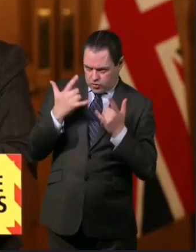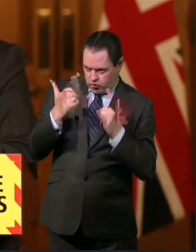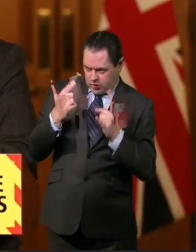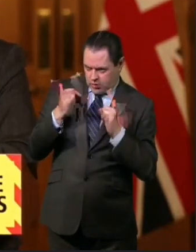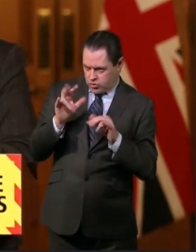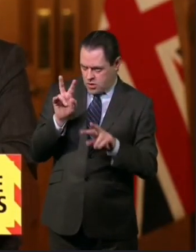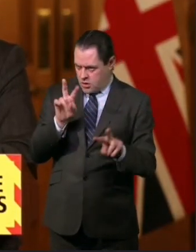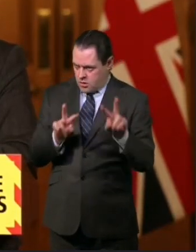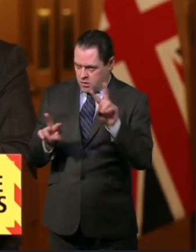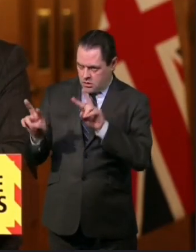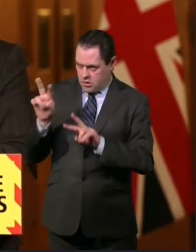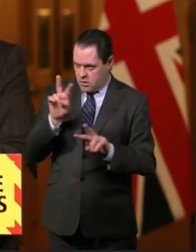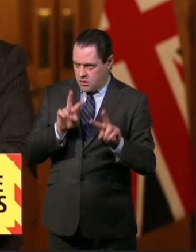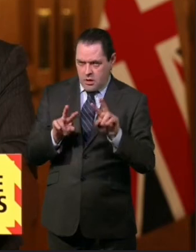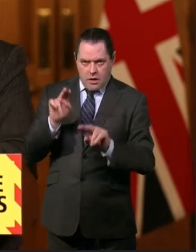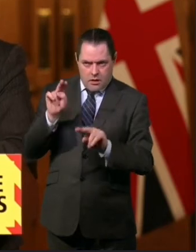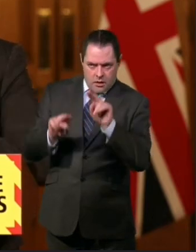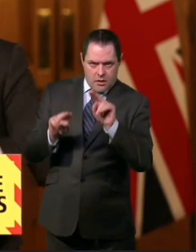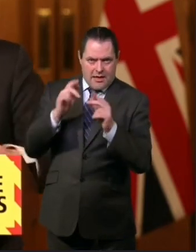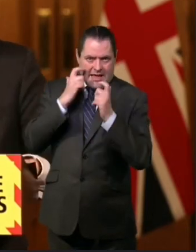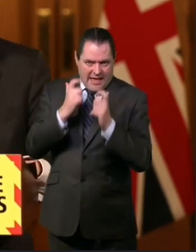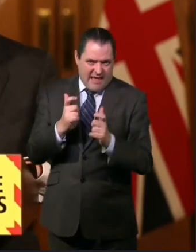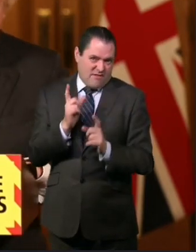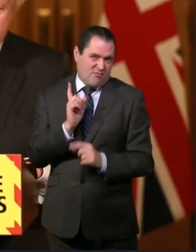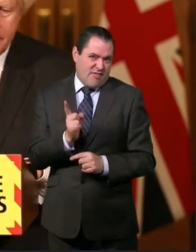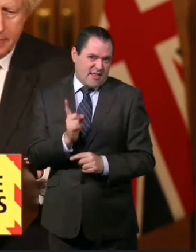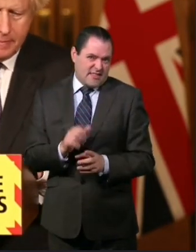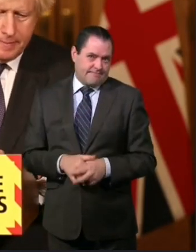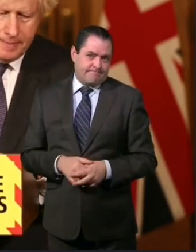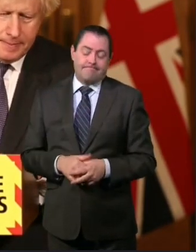Patrick. Thanks very much, Peter. Tim Ross, Bloomberg.